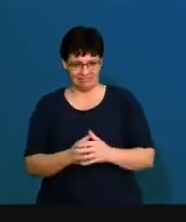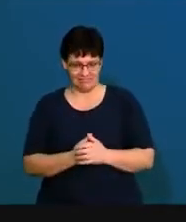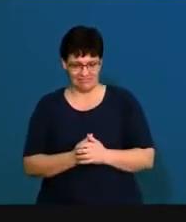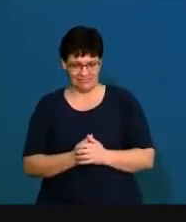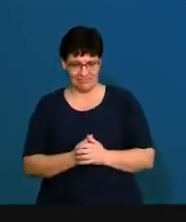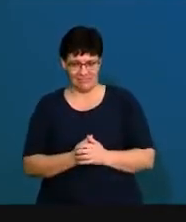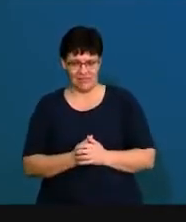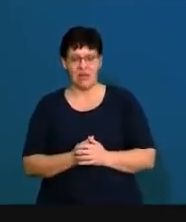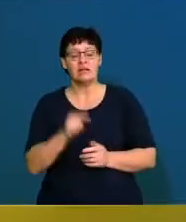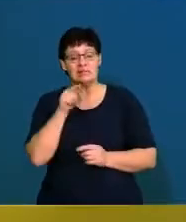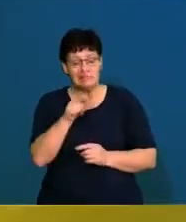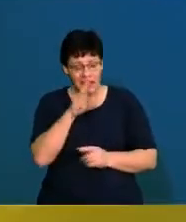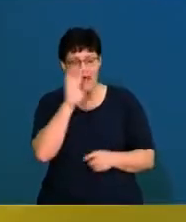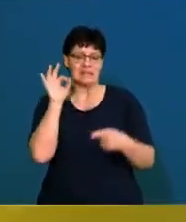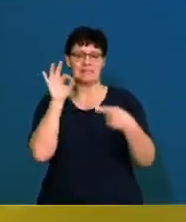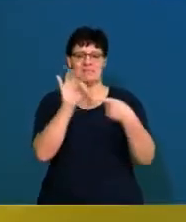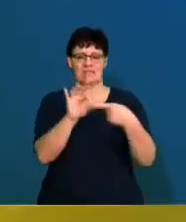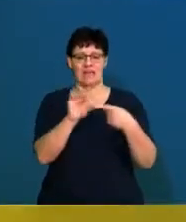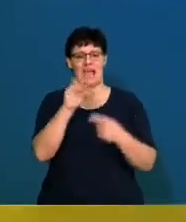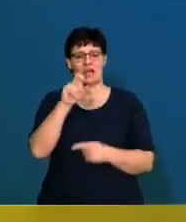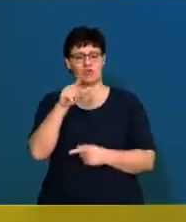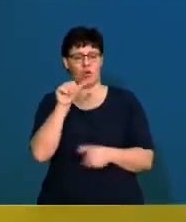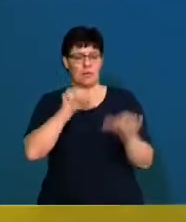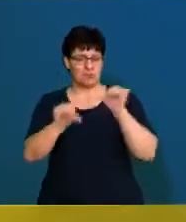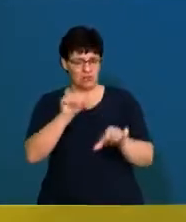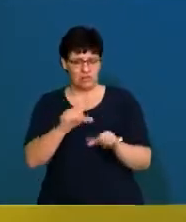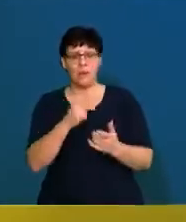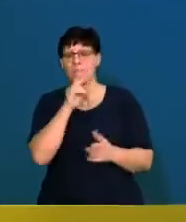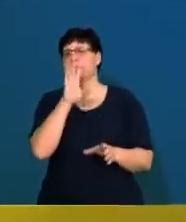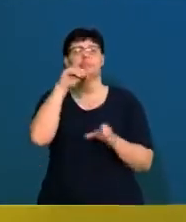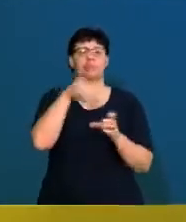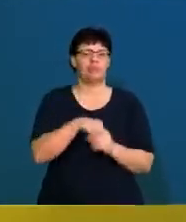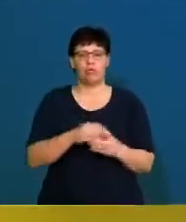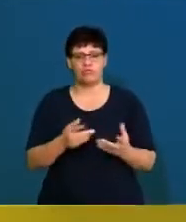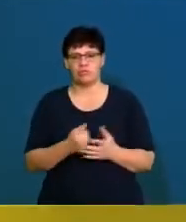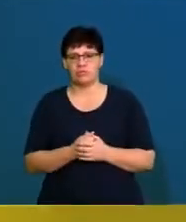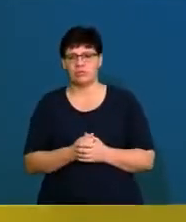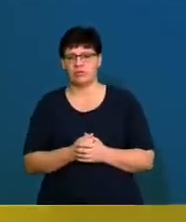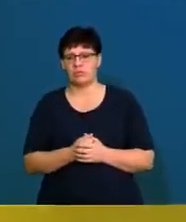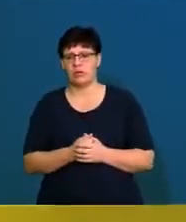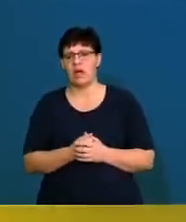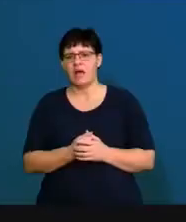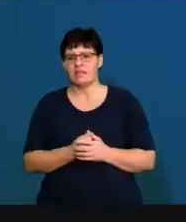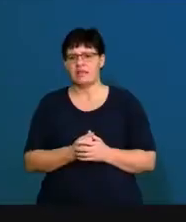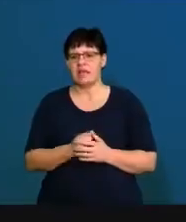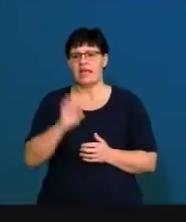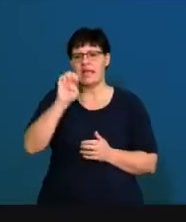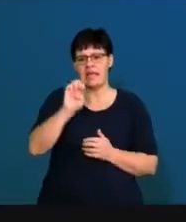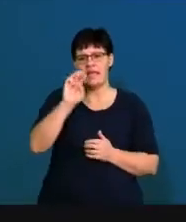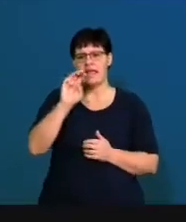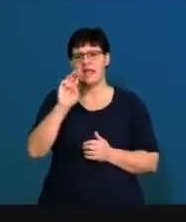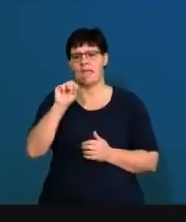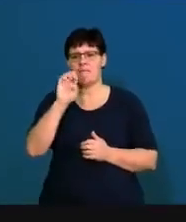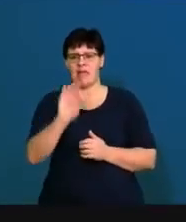of the calculations that are specific to electrochemistry would maybe involve the E theta of the cell or the